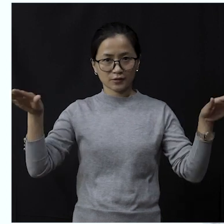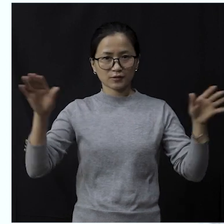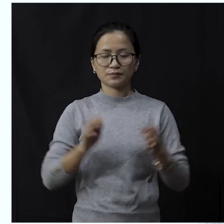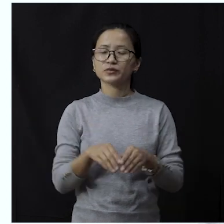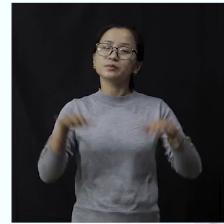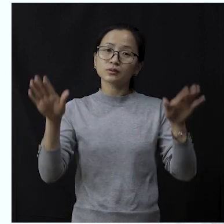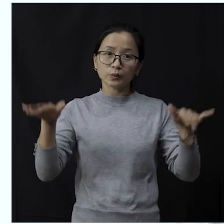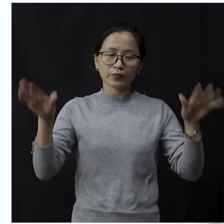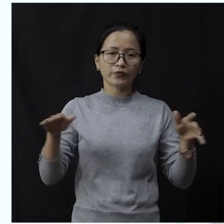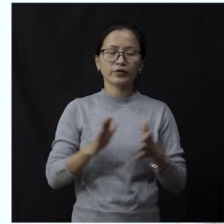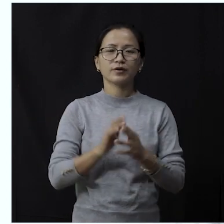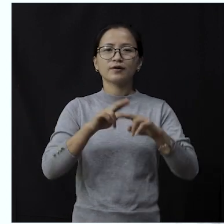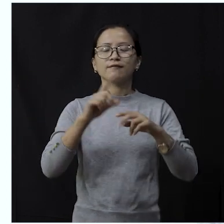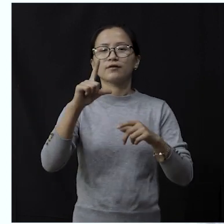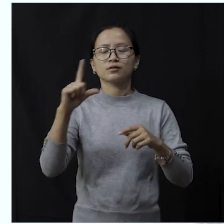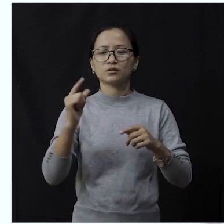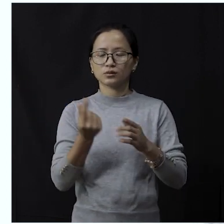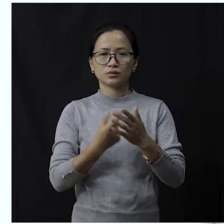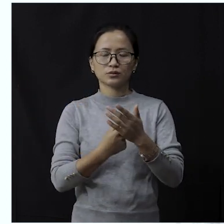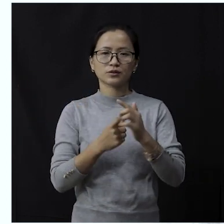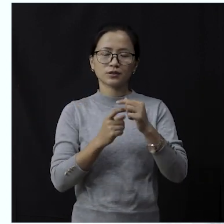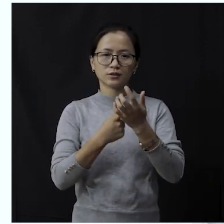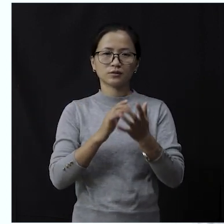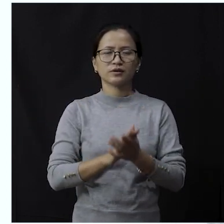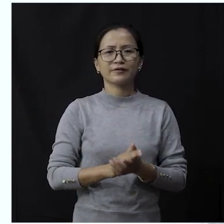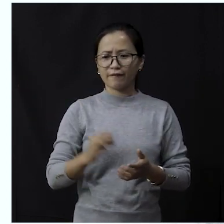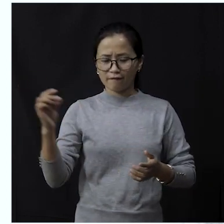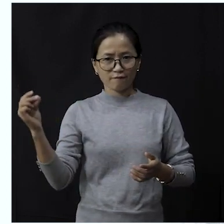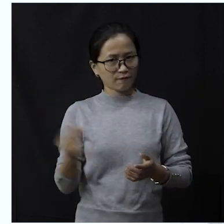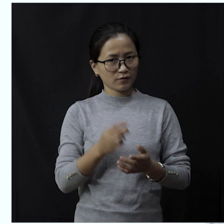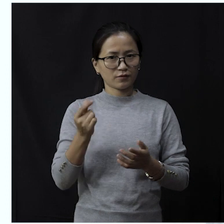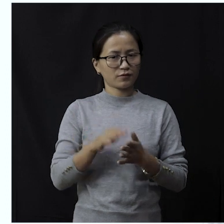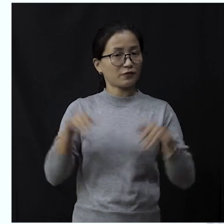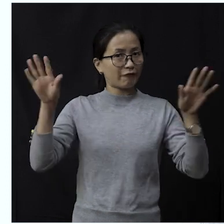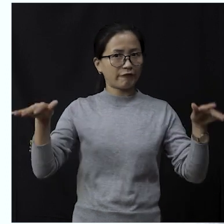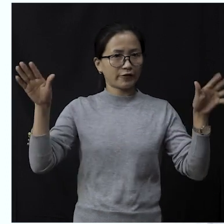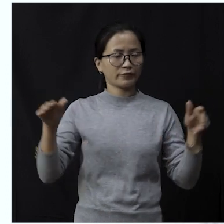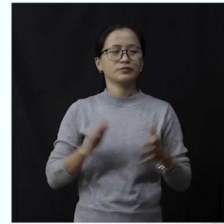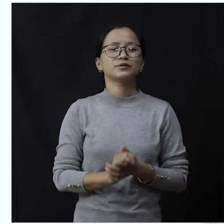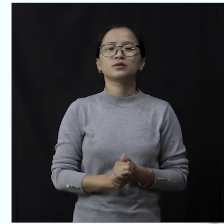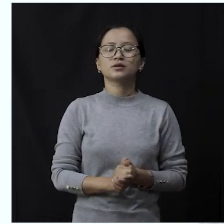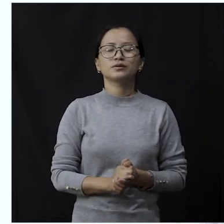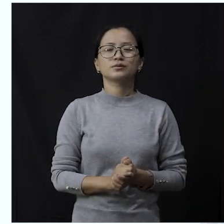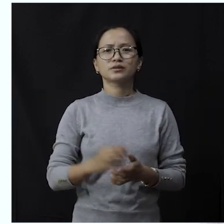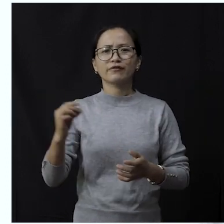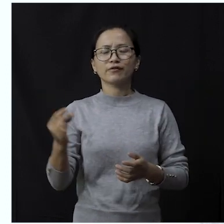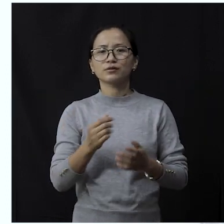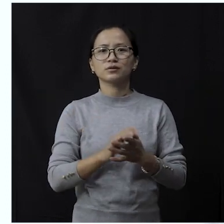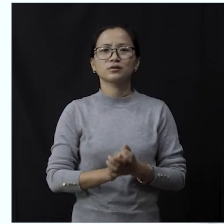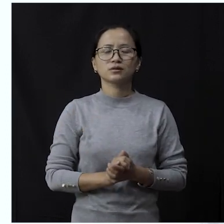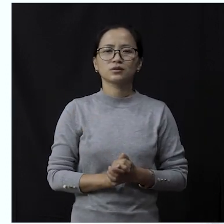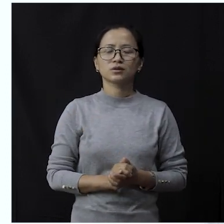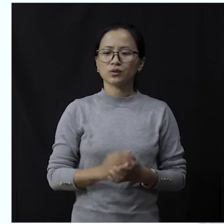quickly. Repeat, flutter, flapping the wings quickly. Okay, see, we do not have the video here right now, but